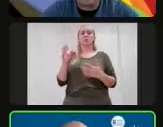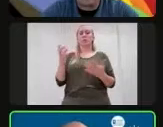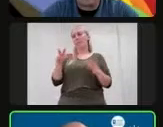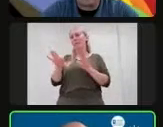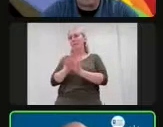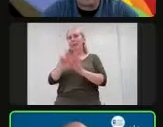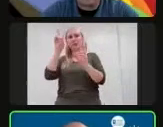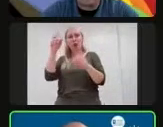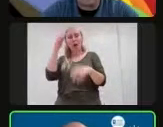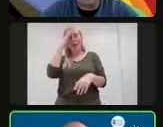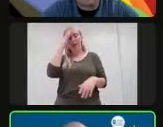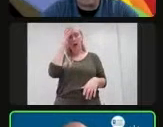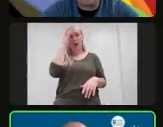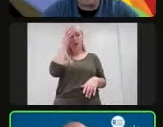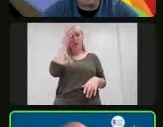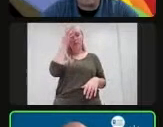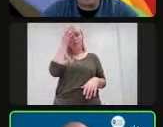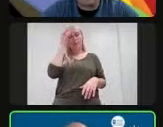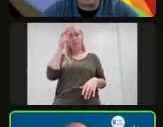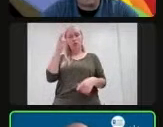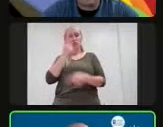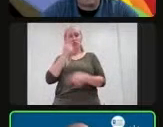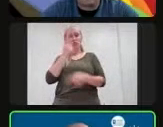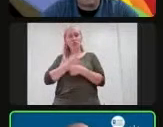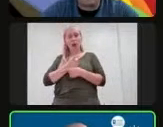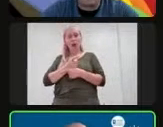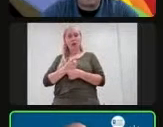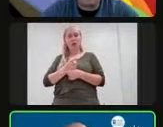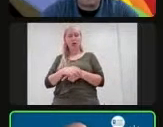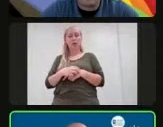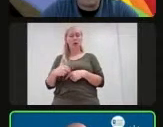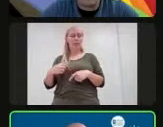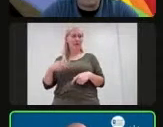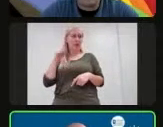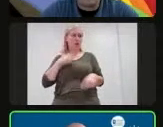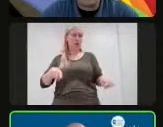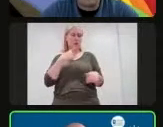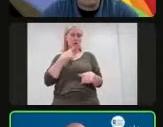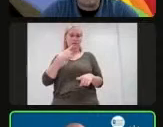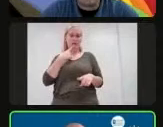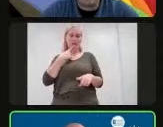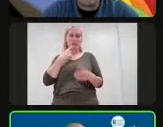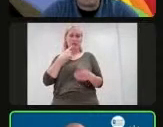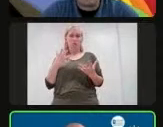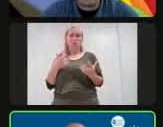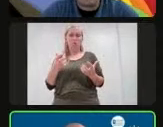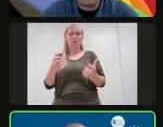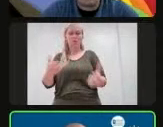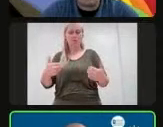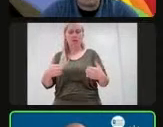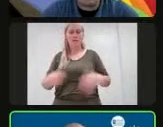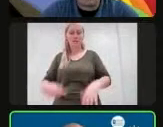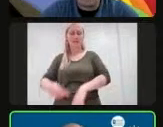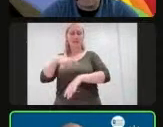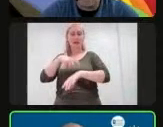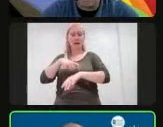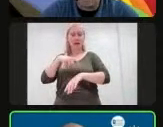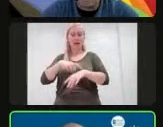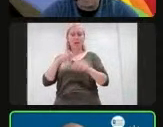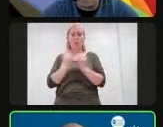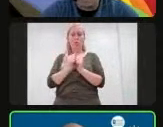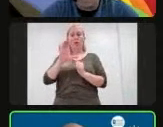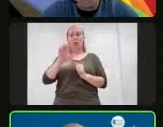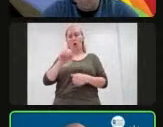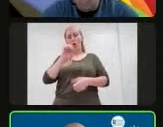topic. But you're absolutely right. And what I'm hearing you voice is a desire to have time with your